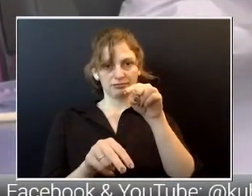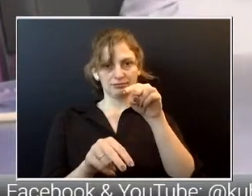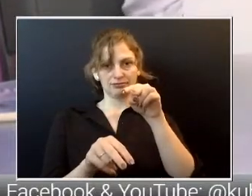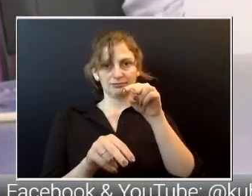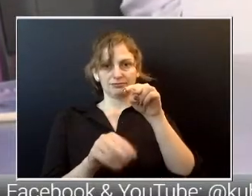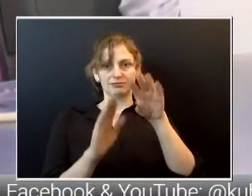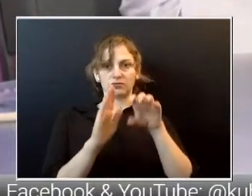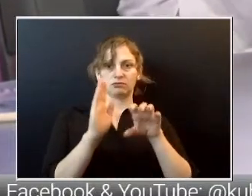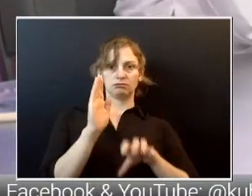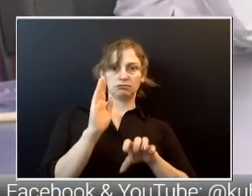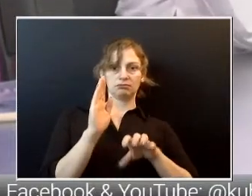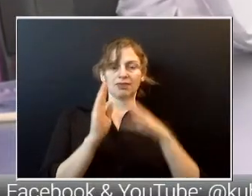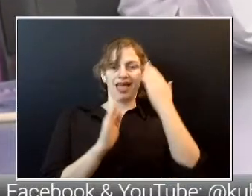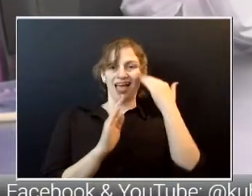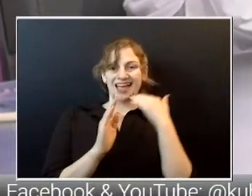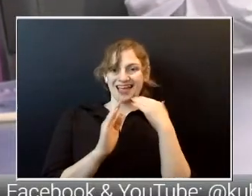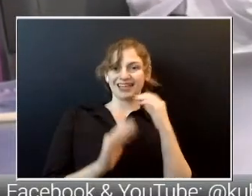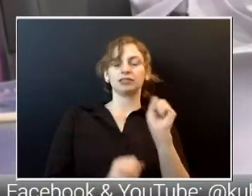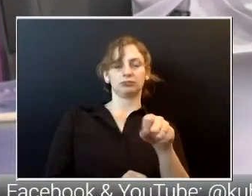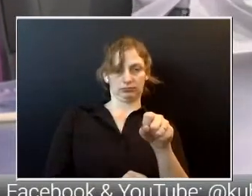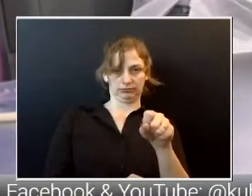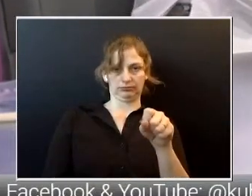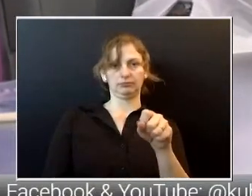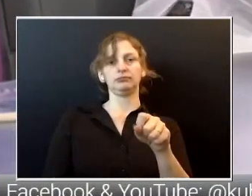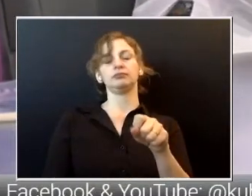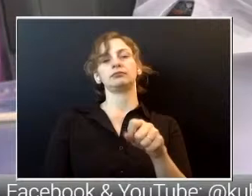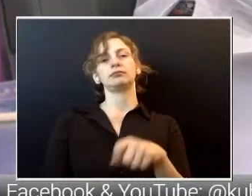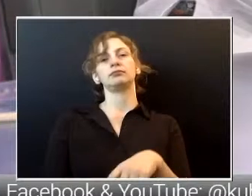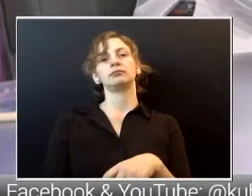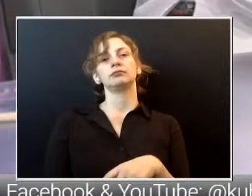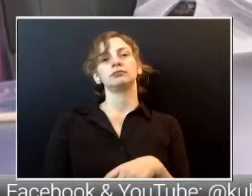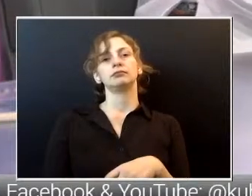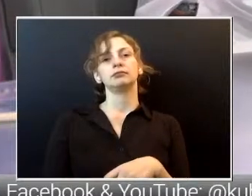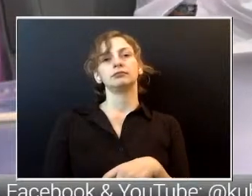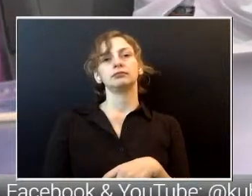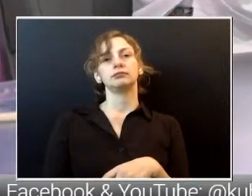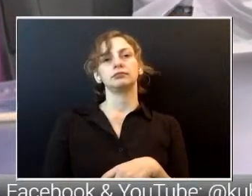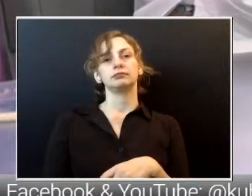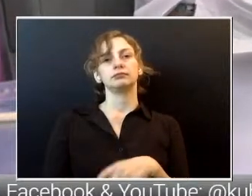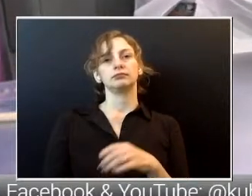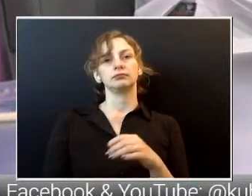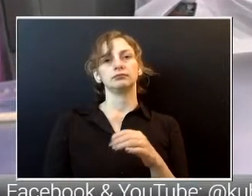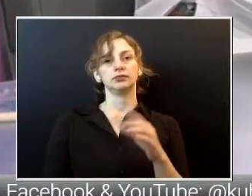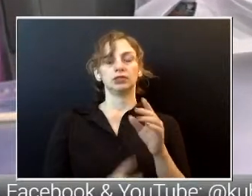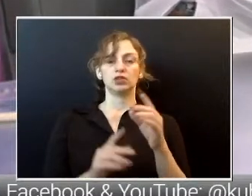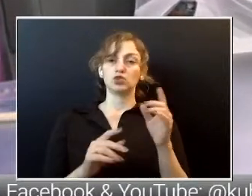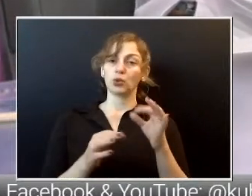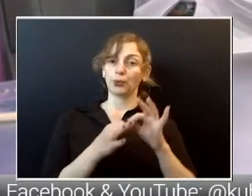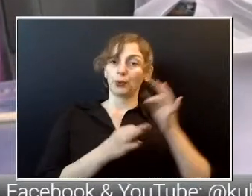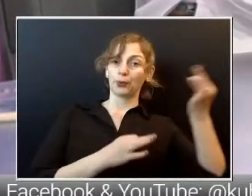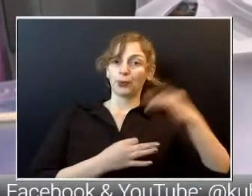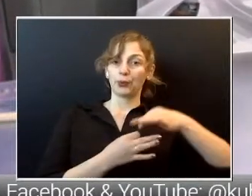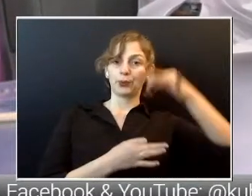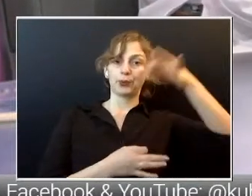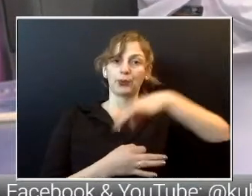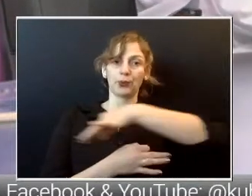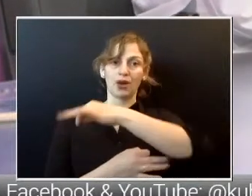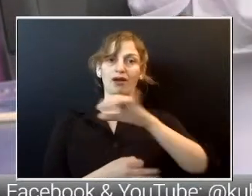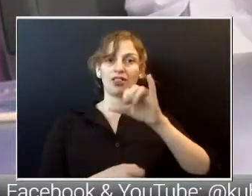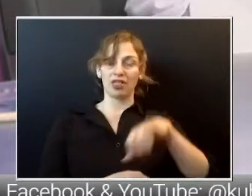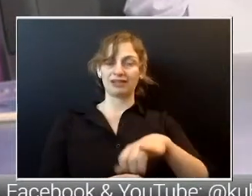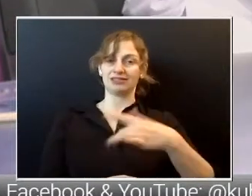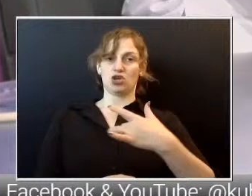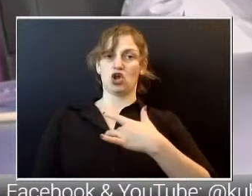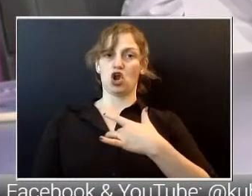Correct. You're looking over the head. Okay. And the heart is down here where all these tubes are. The aorta is right in the middle there,